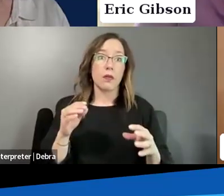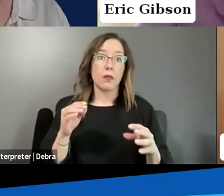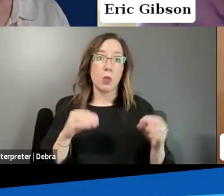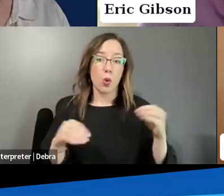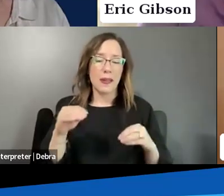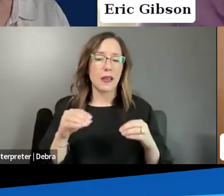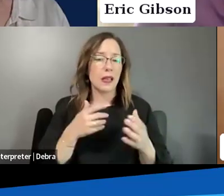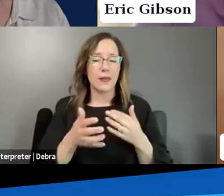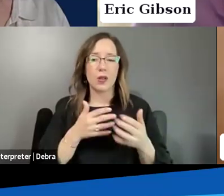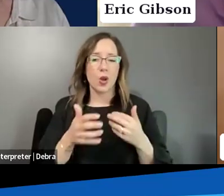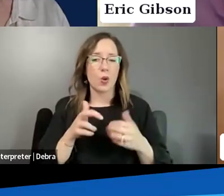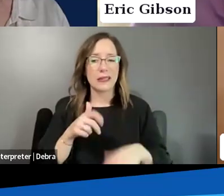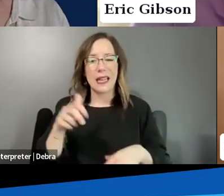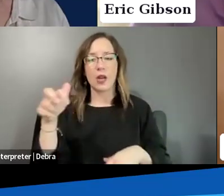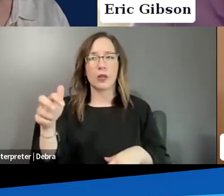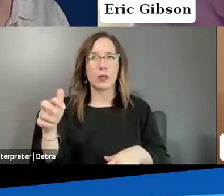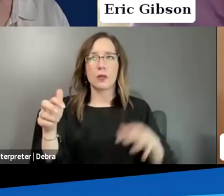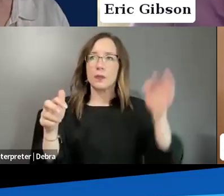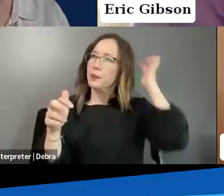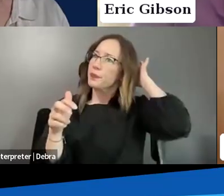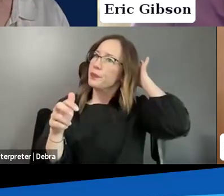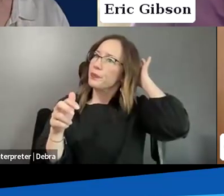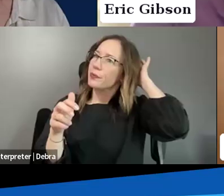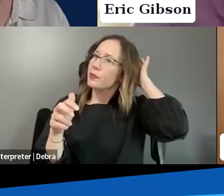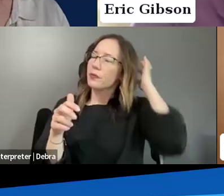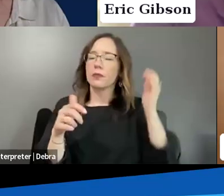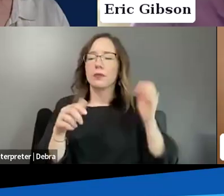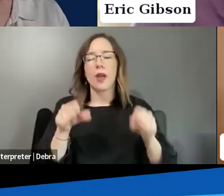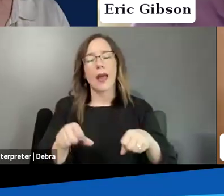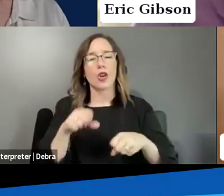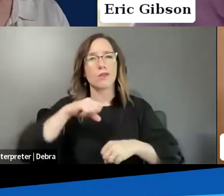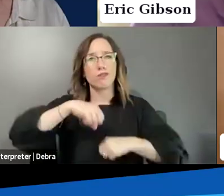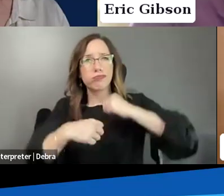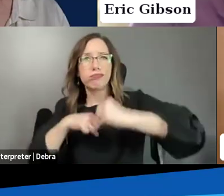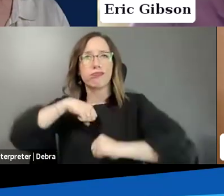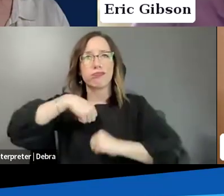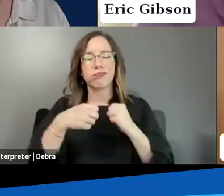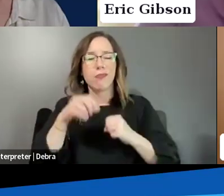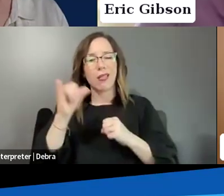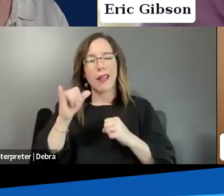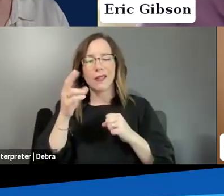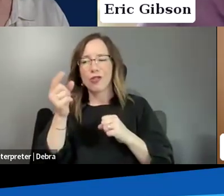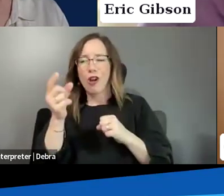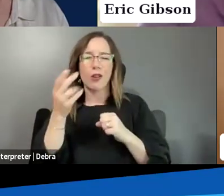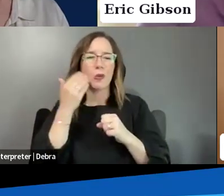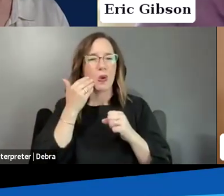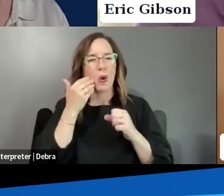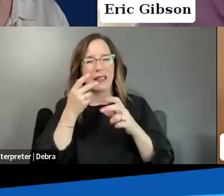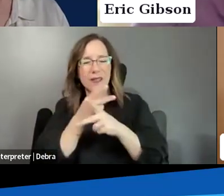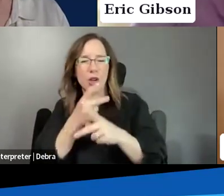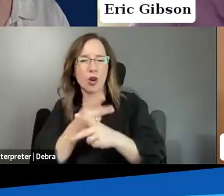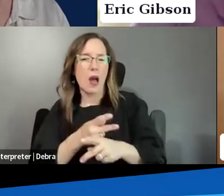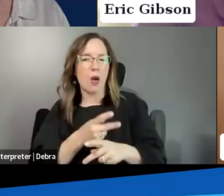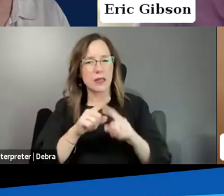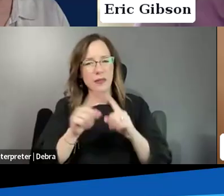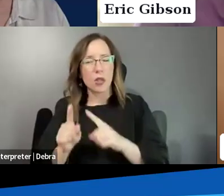were stairs, I could like be like a dog and crawl up them, or figure out different ways. But